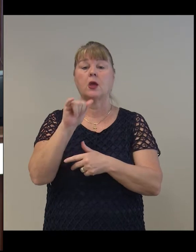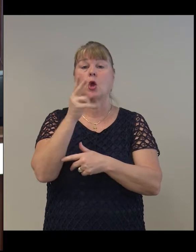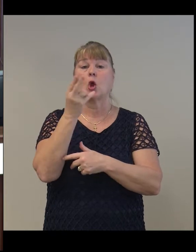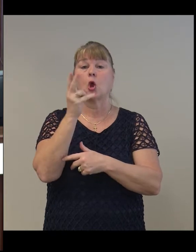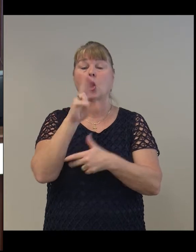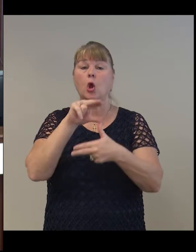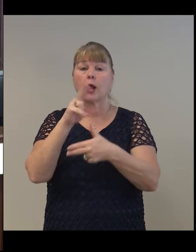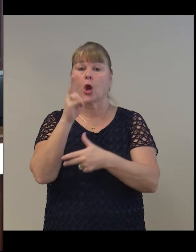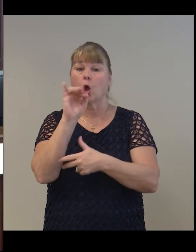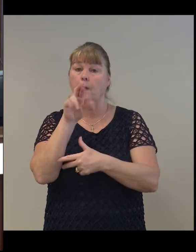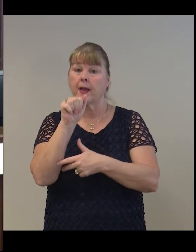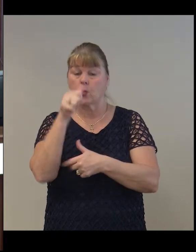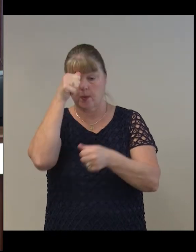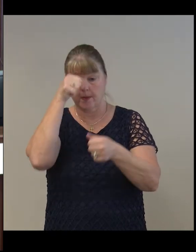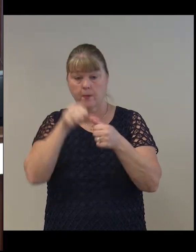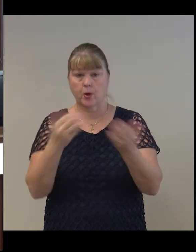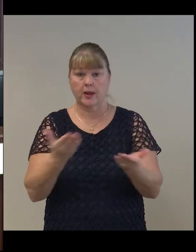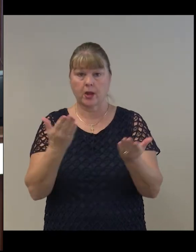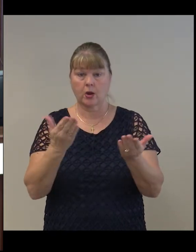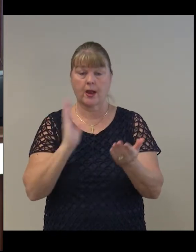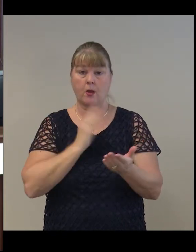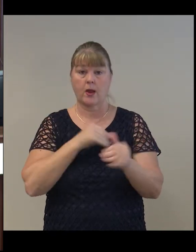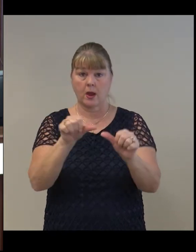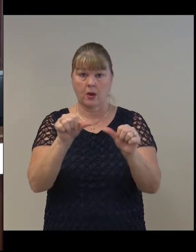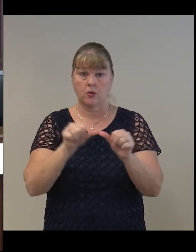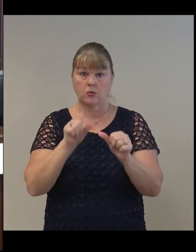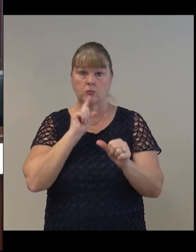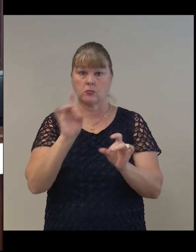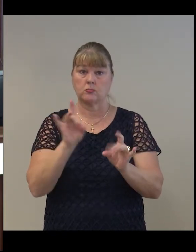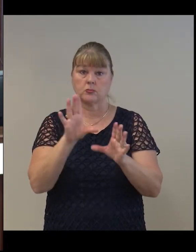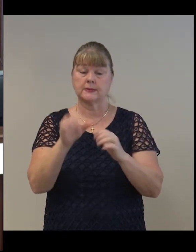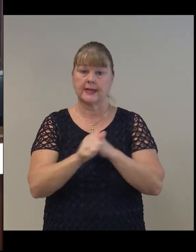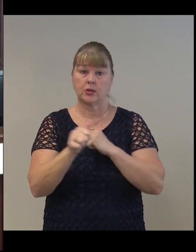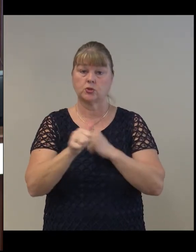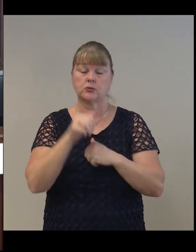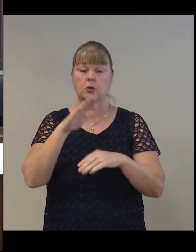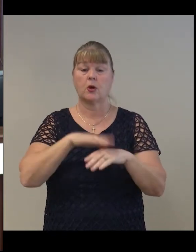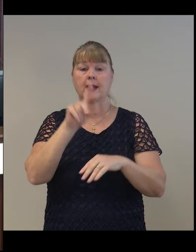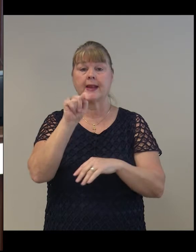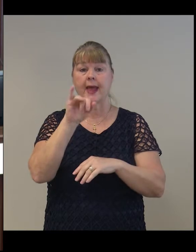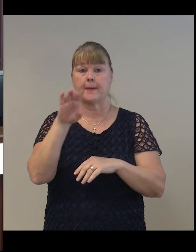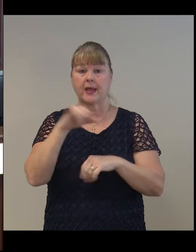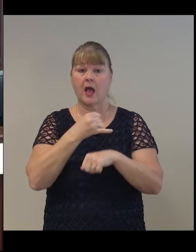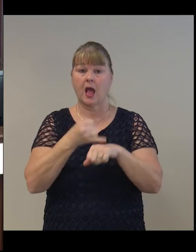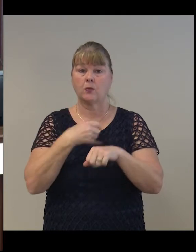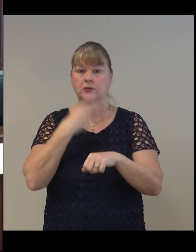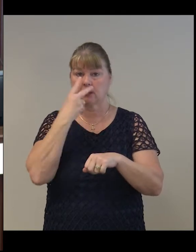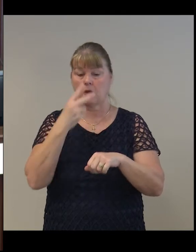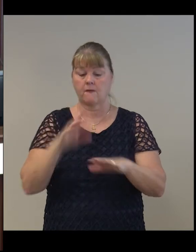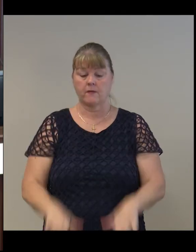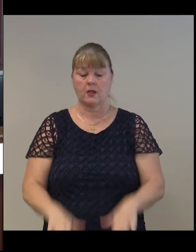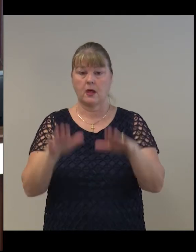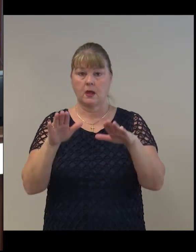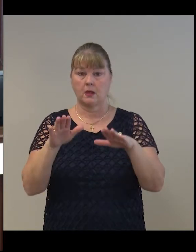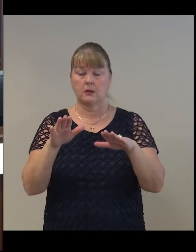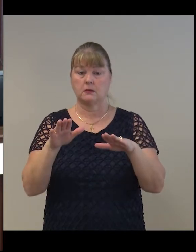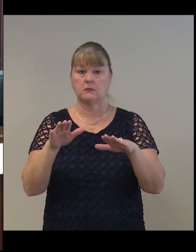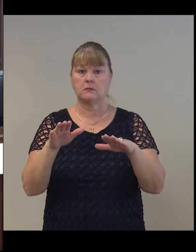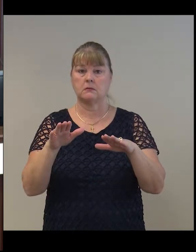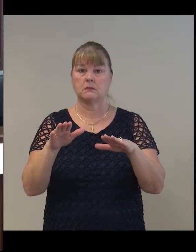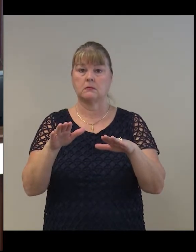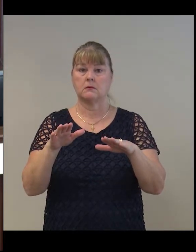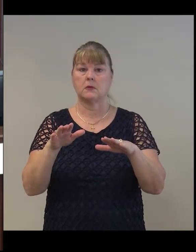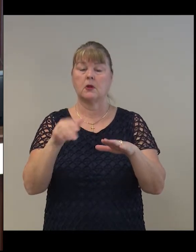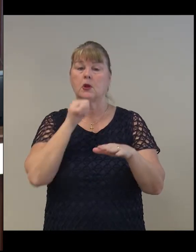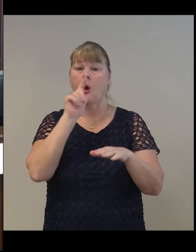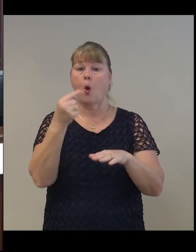remember, here in Chatham County, was actually pretty dangerous out on Tybee Island, where we saw floodwaters rise up. And not only